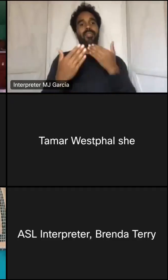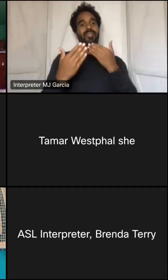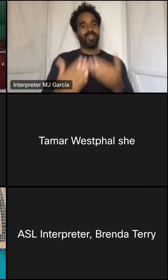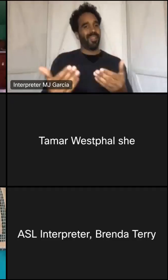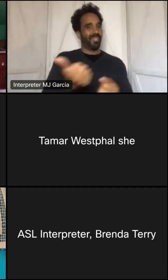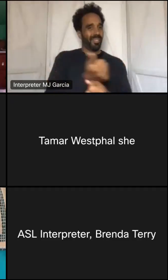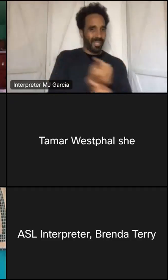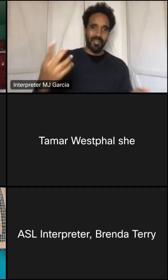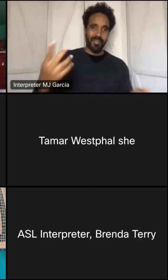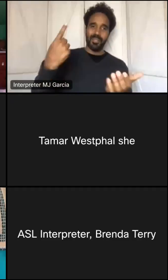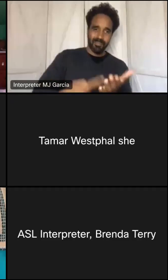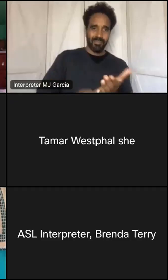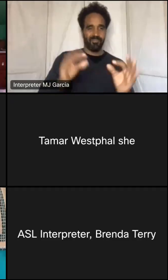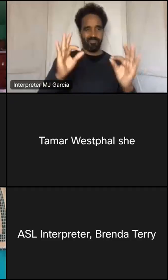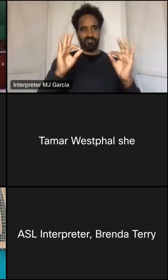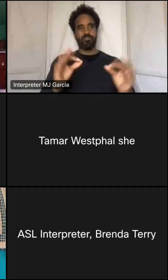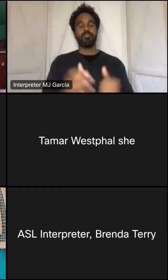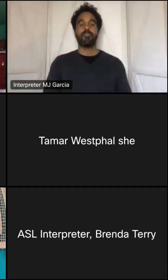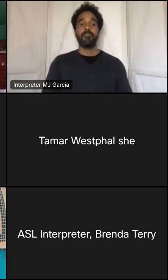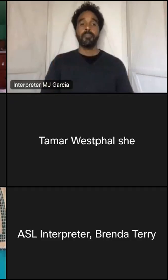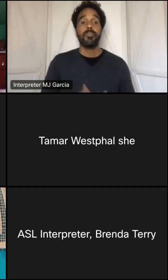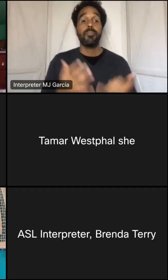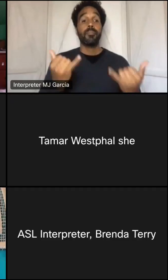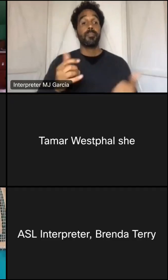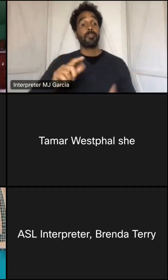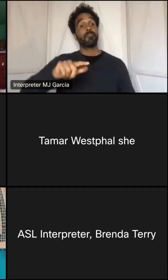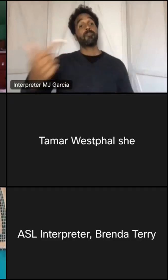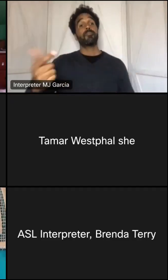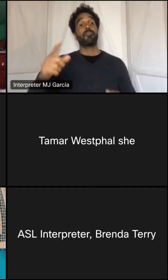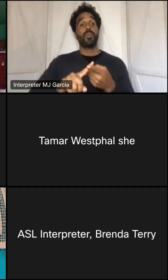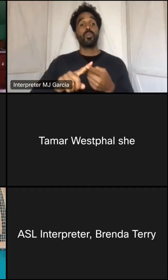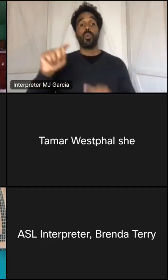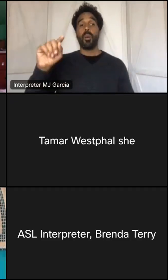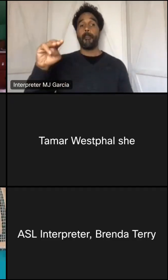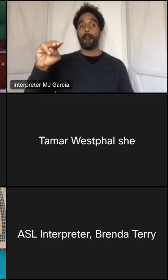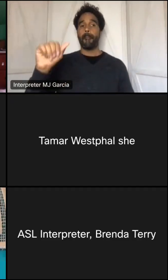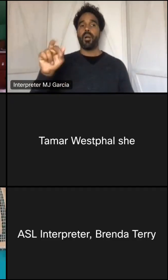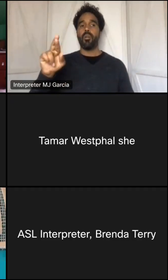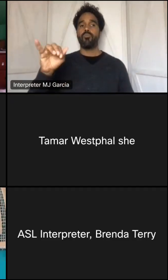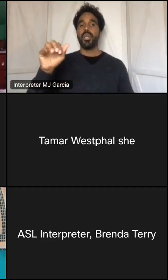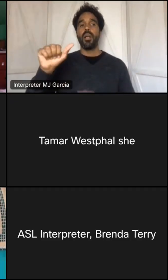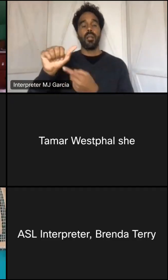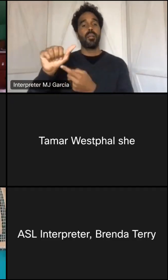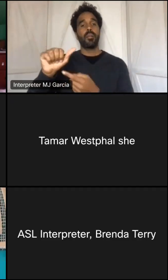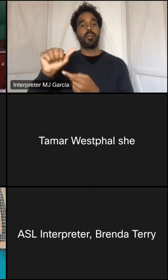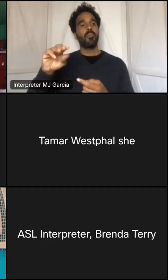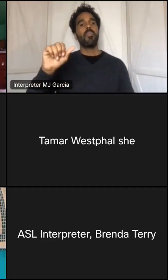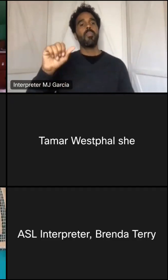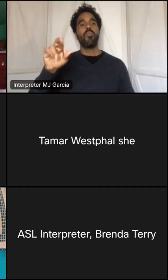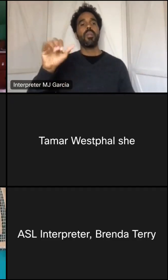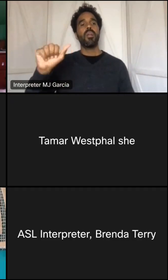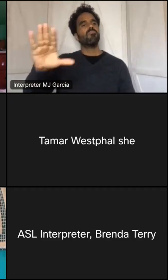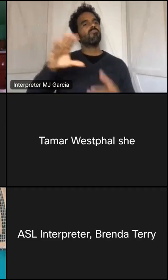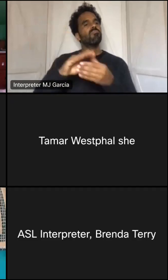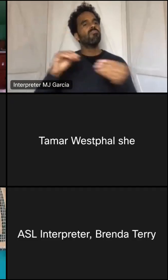All right, we are going to turn now to Maria, and would just love to hear more about your experience in this